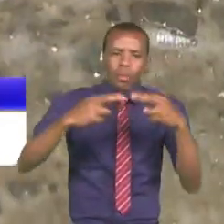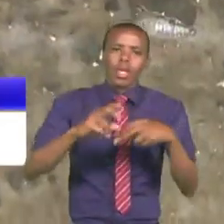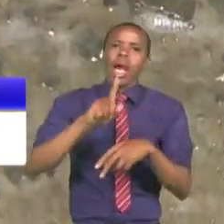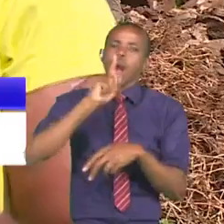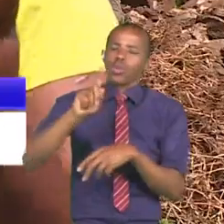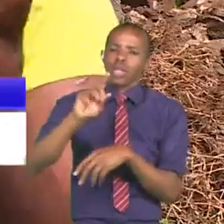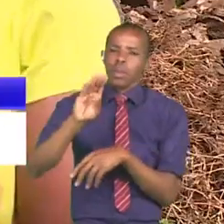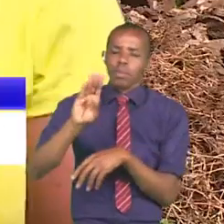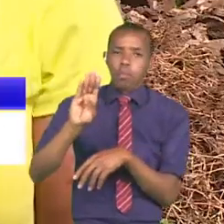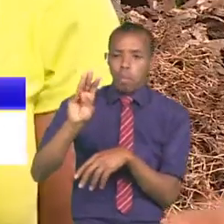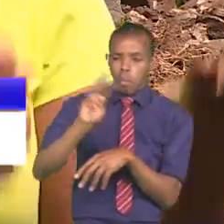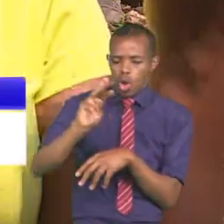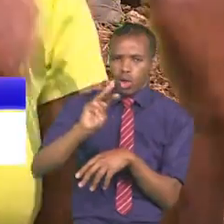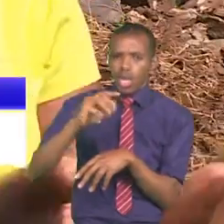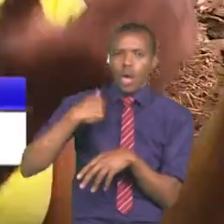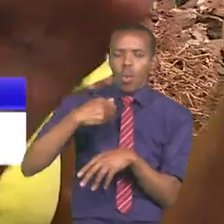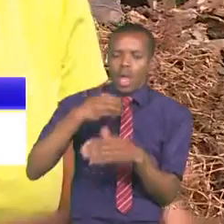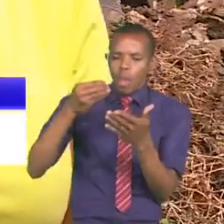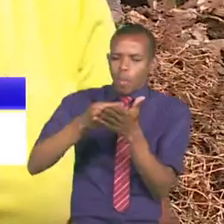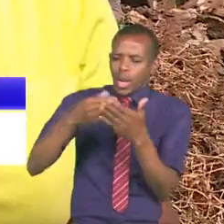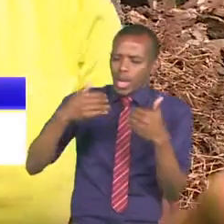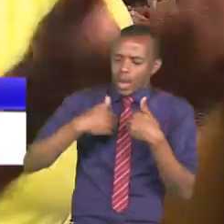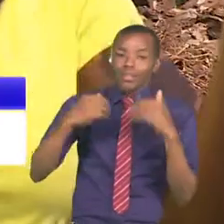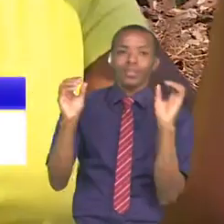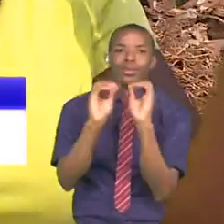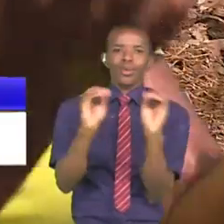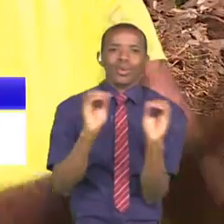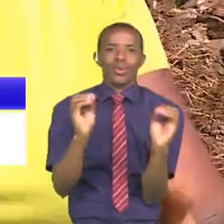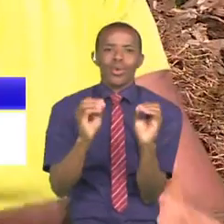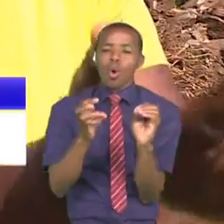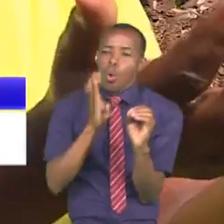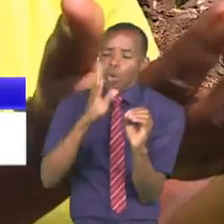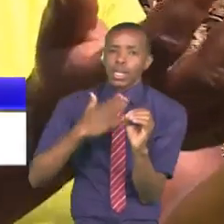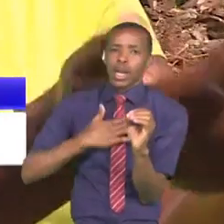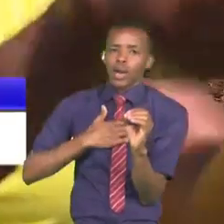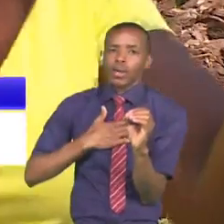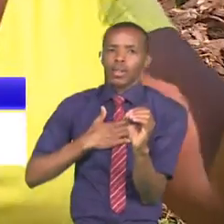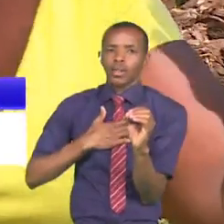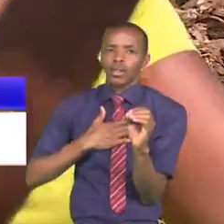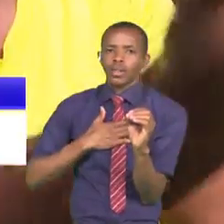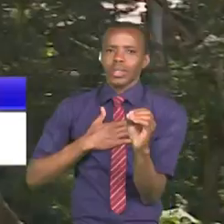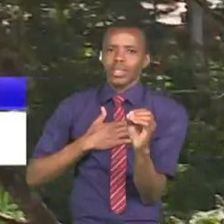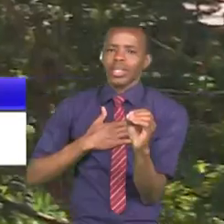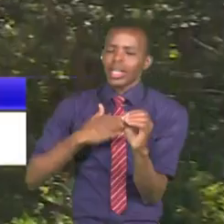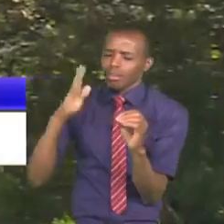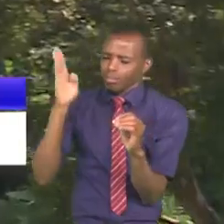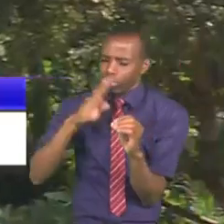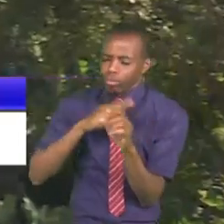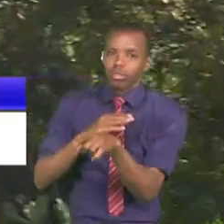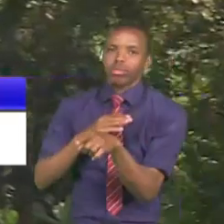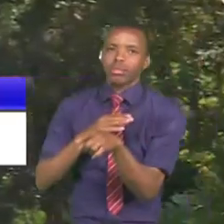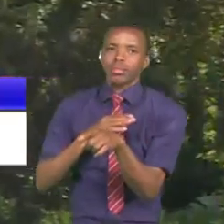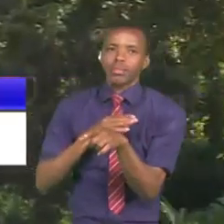100. Lakini sisi wenye hatuna mapato, maji yetu imechafuliwa. This